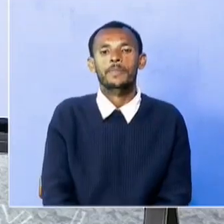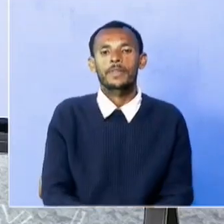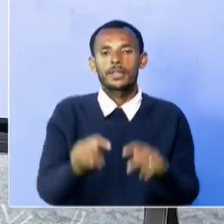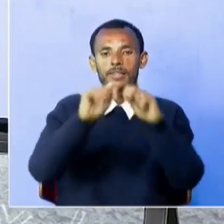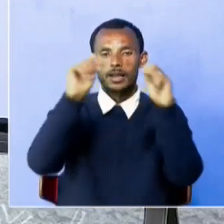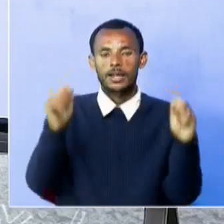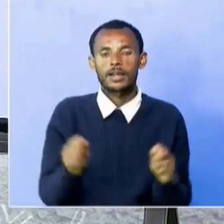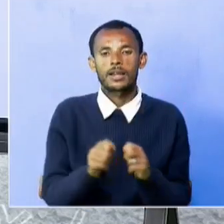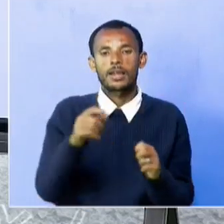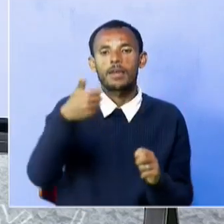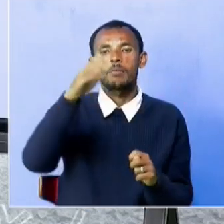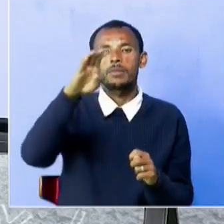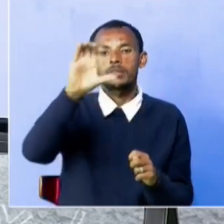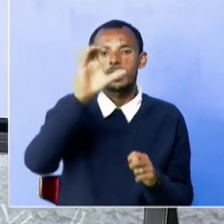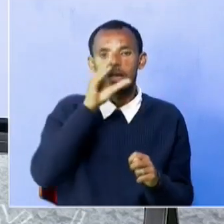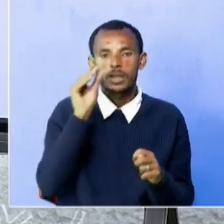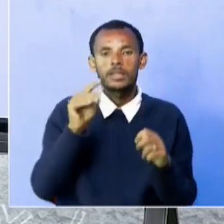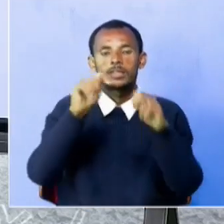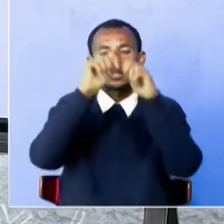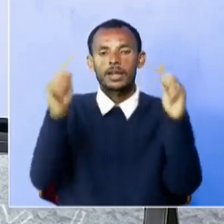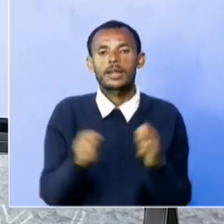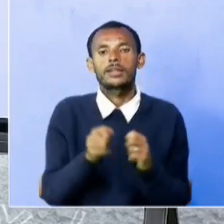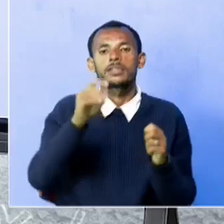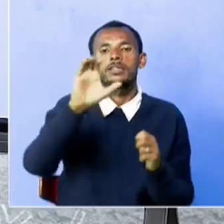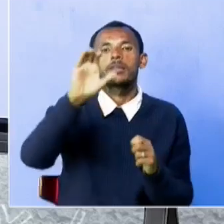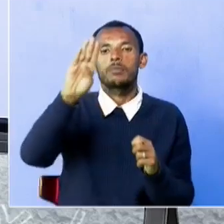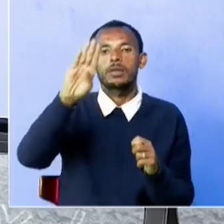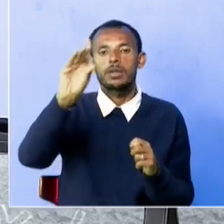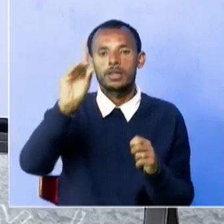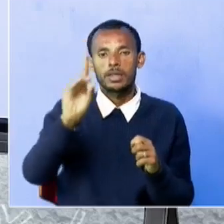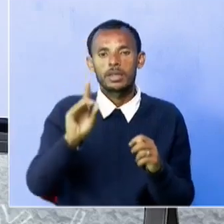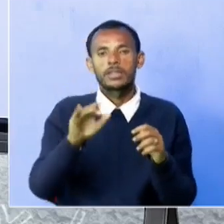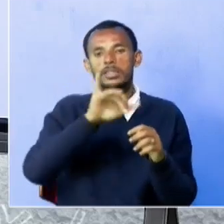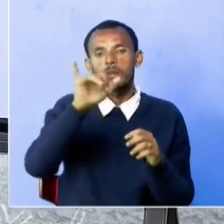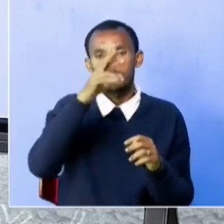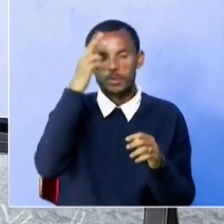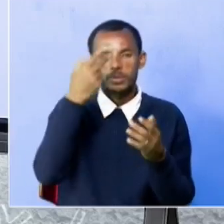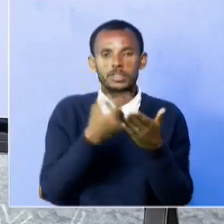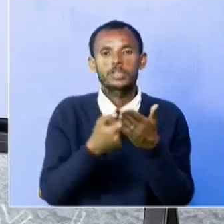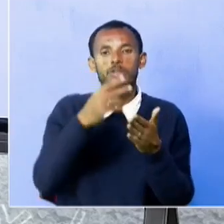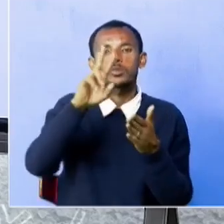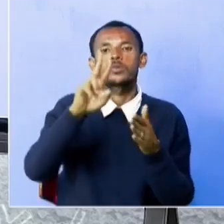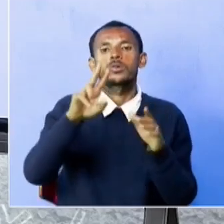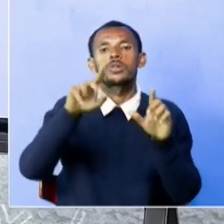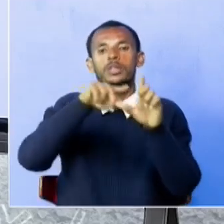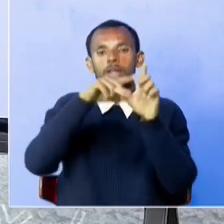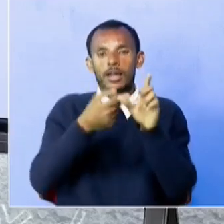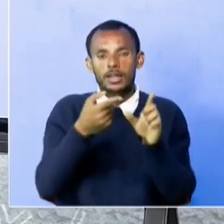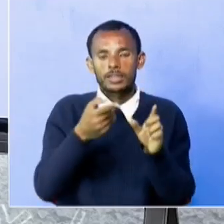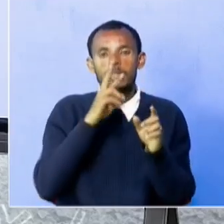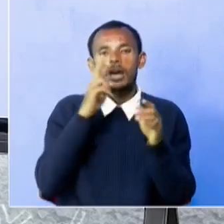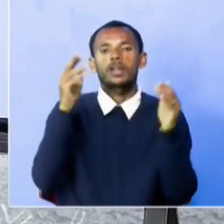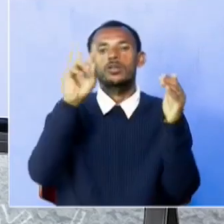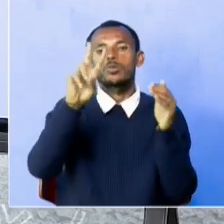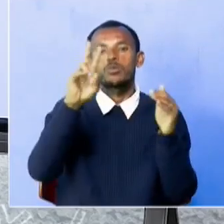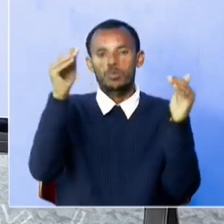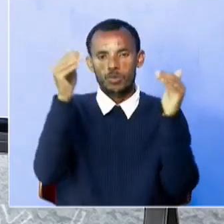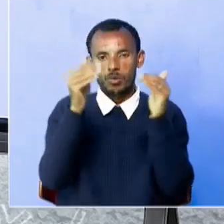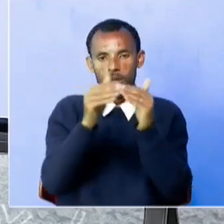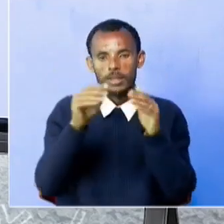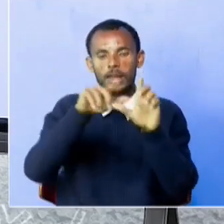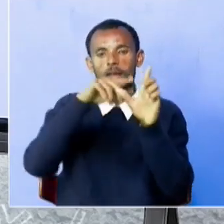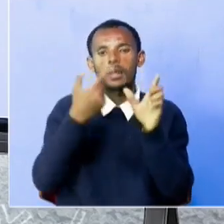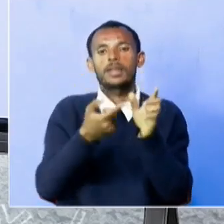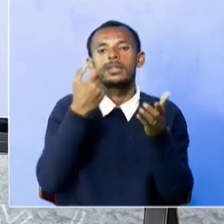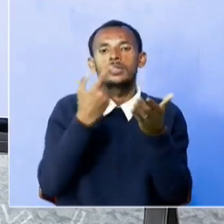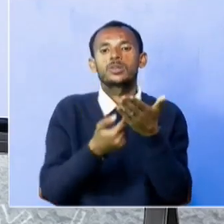Triangle ABC and triangle CBD are similar because these two triangles have two congruent angles. Those